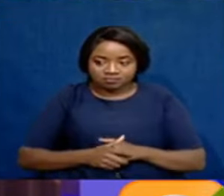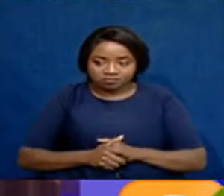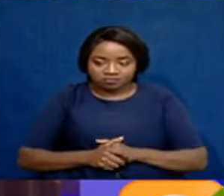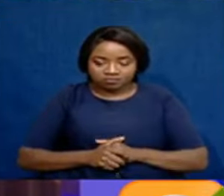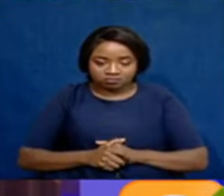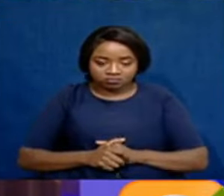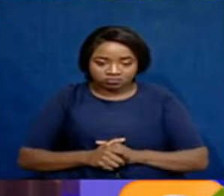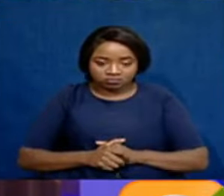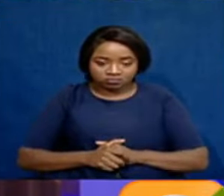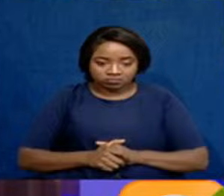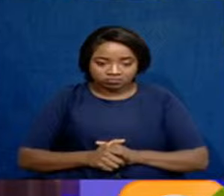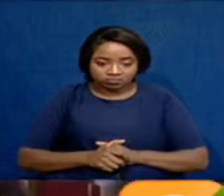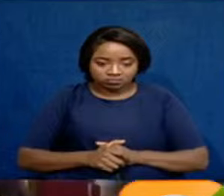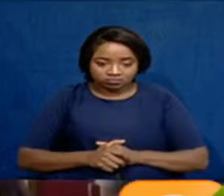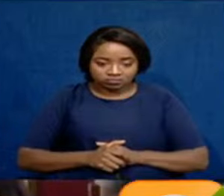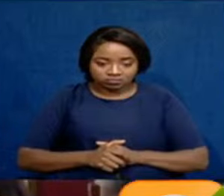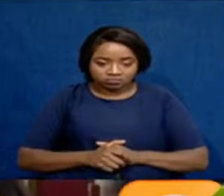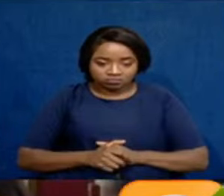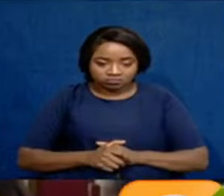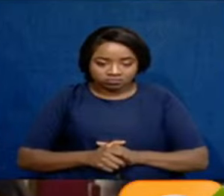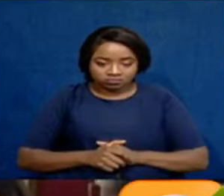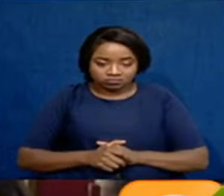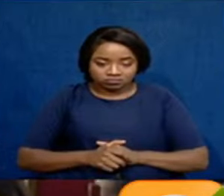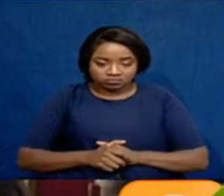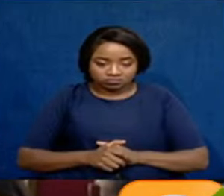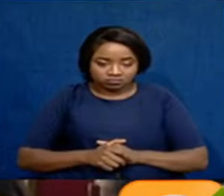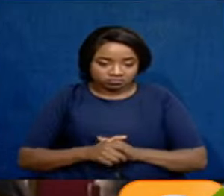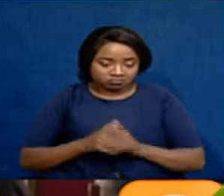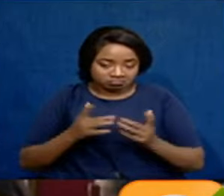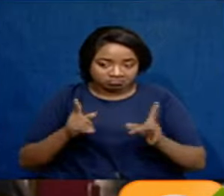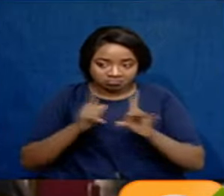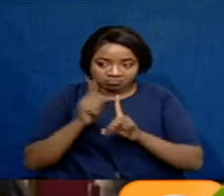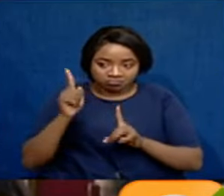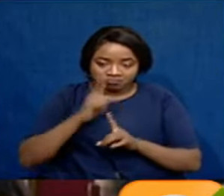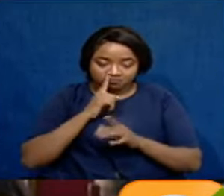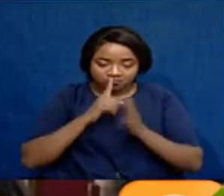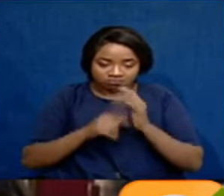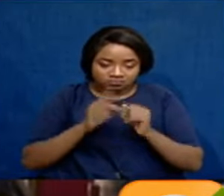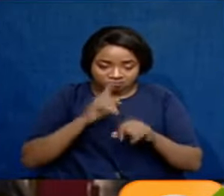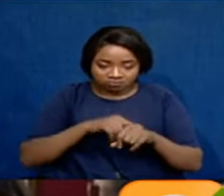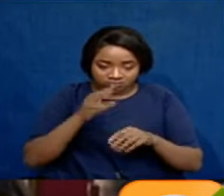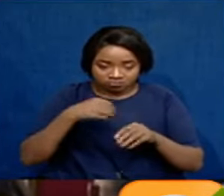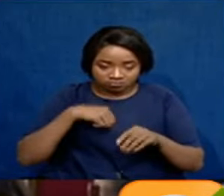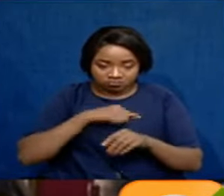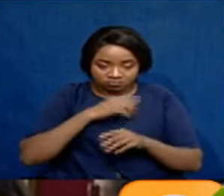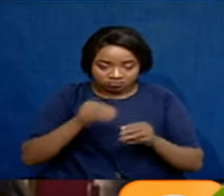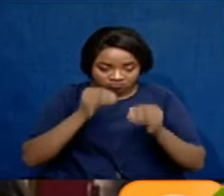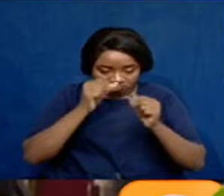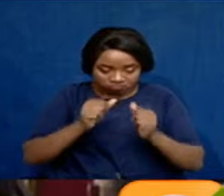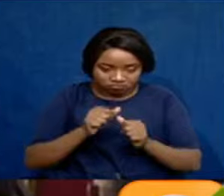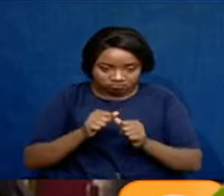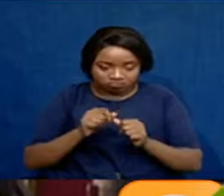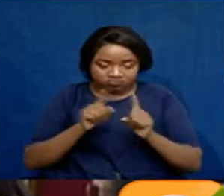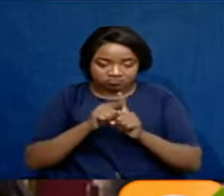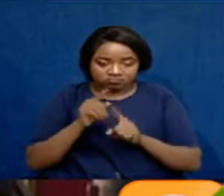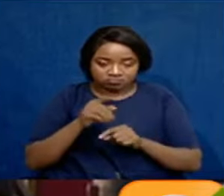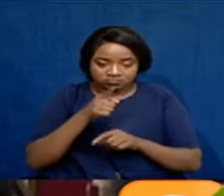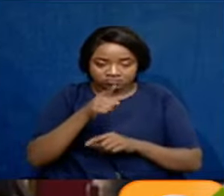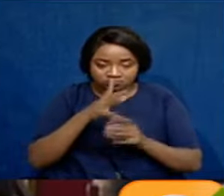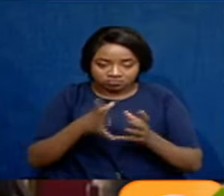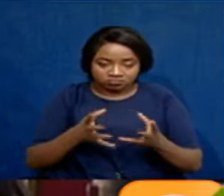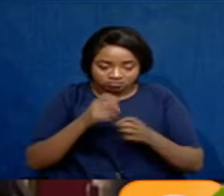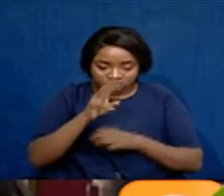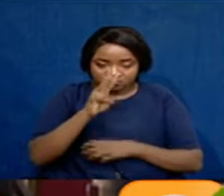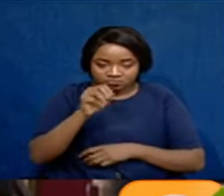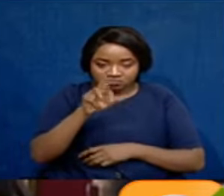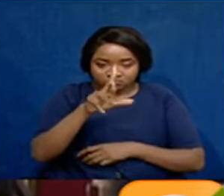currently, what Dr. Kimani was mentioning, once you do the PSA and it's high, when you require an MRI for diagnosis, that is provided